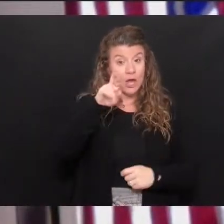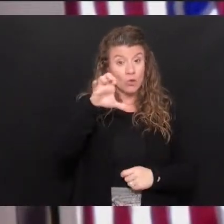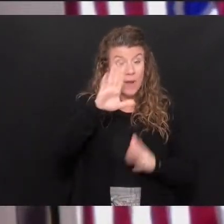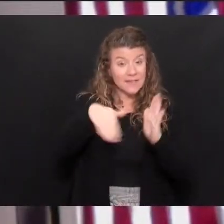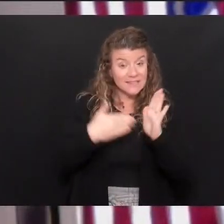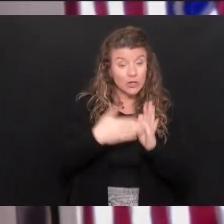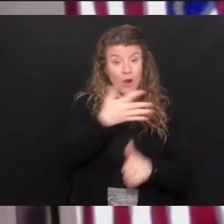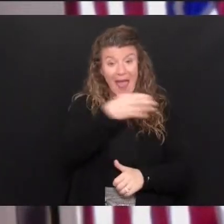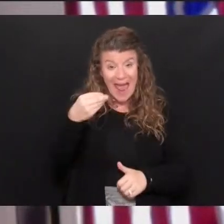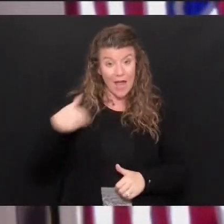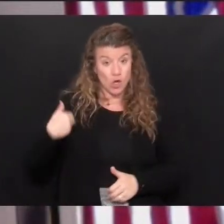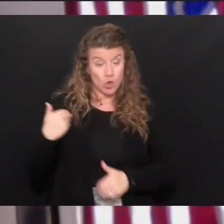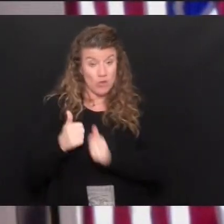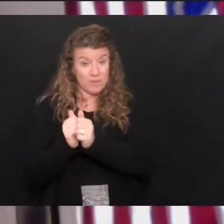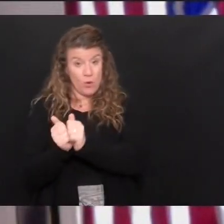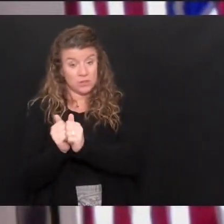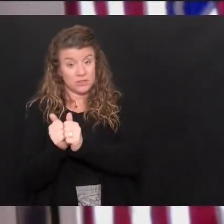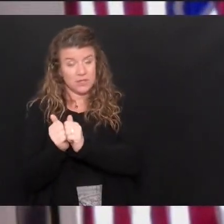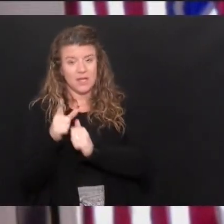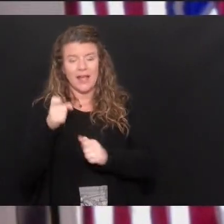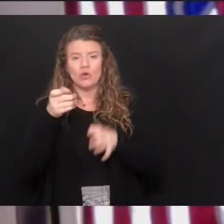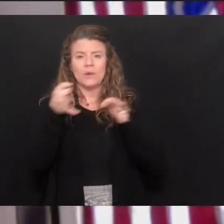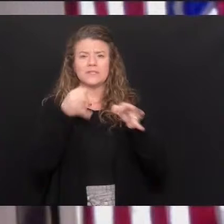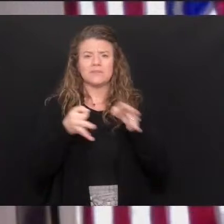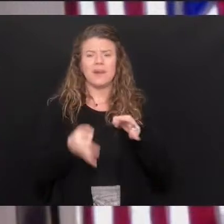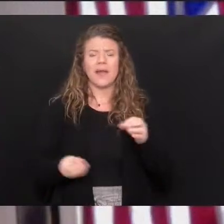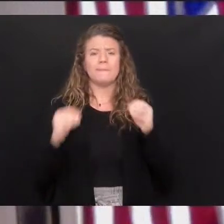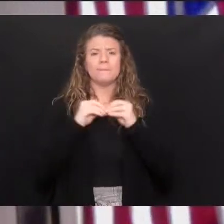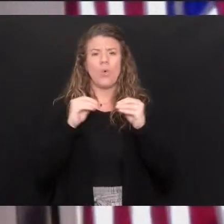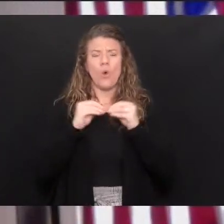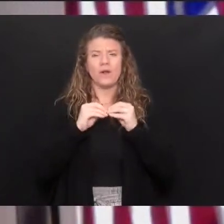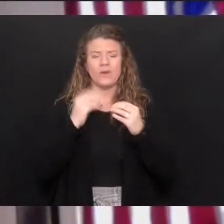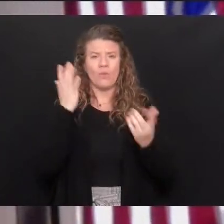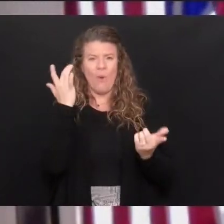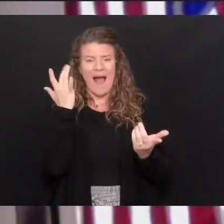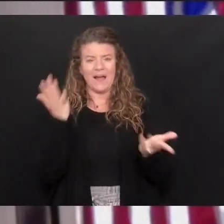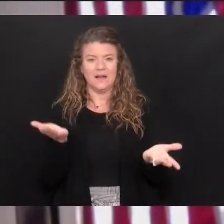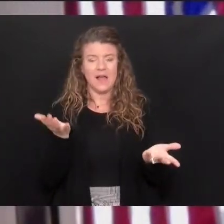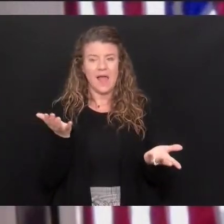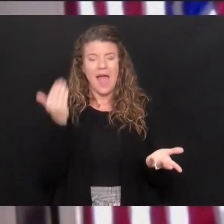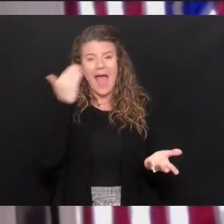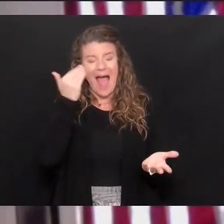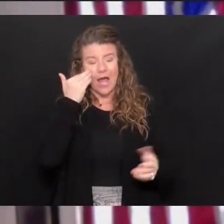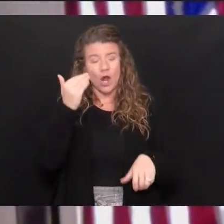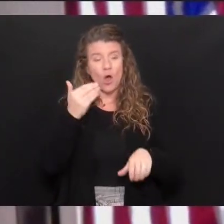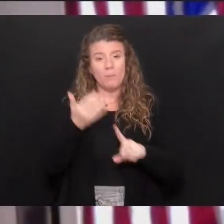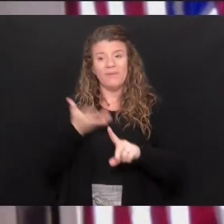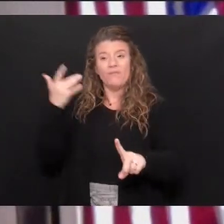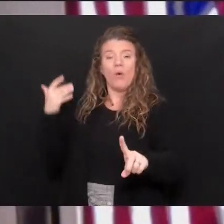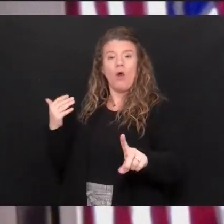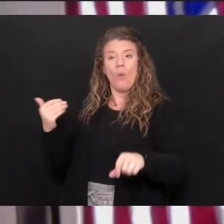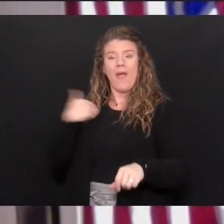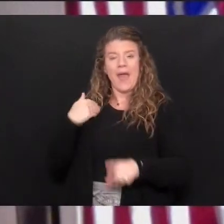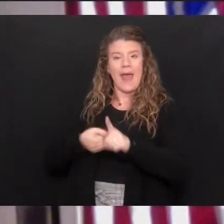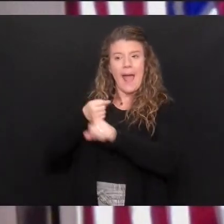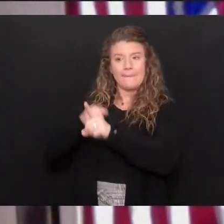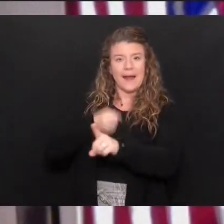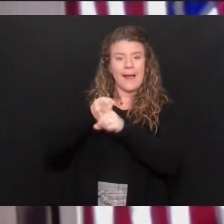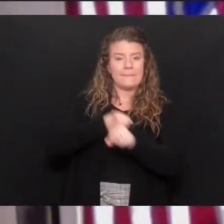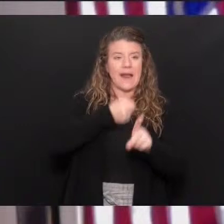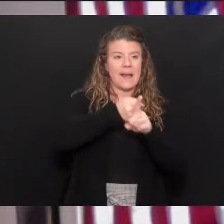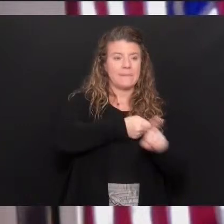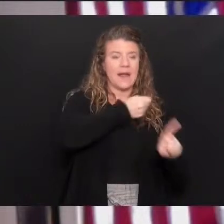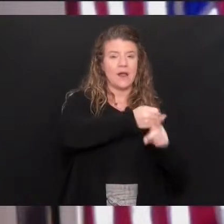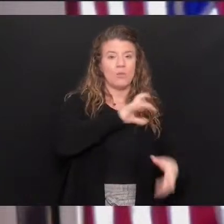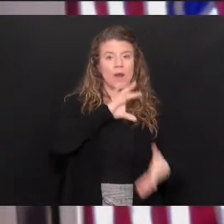youth sports? And if we could just kind of explain the logic behind that. I mean, I know early on, we had a lot of outbreaks and incidents